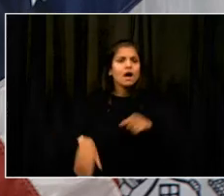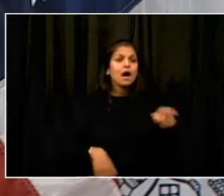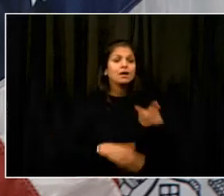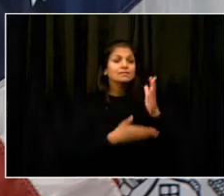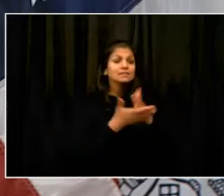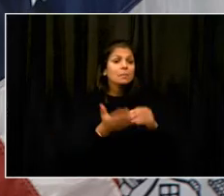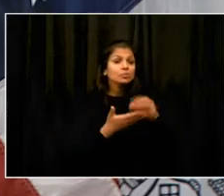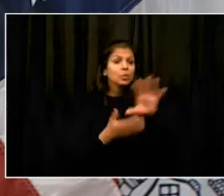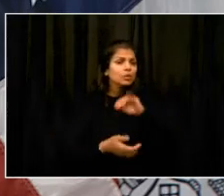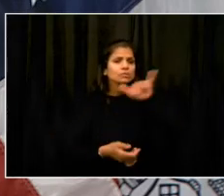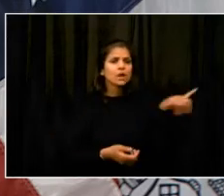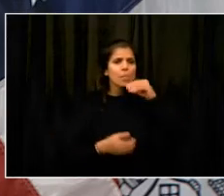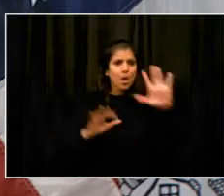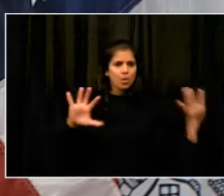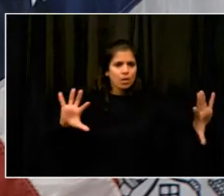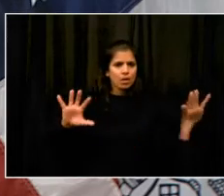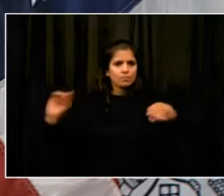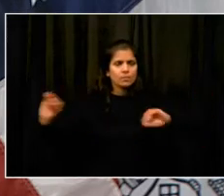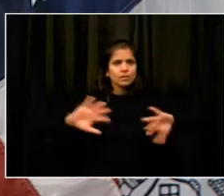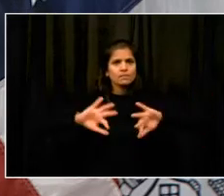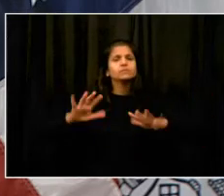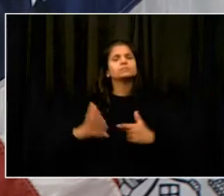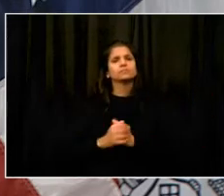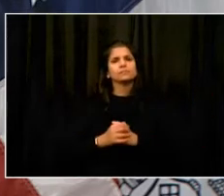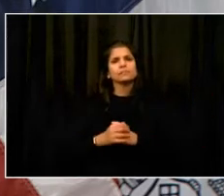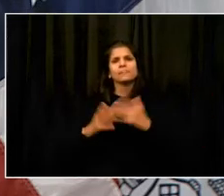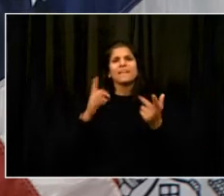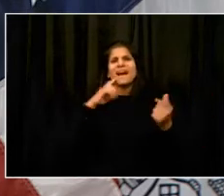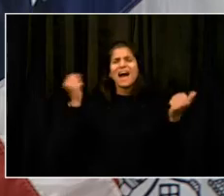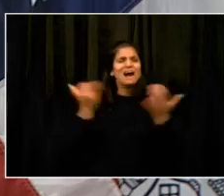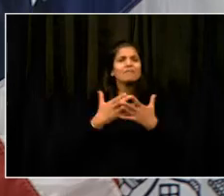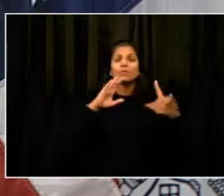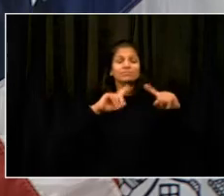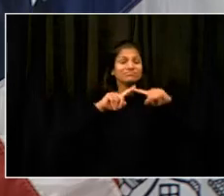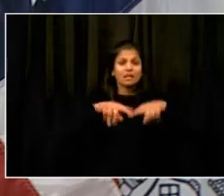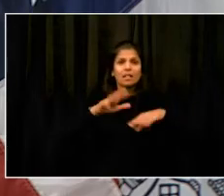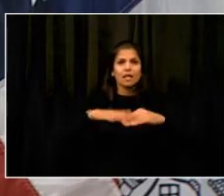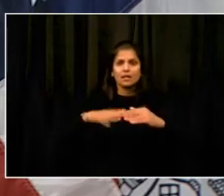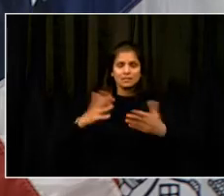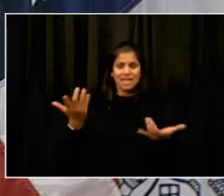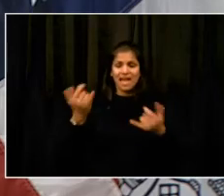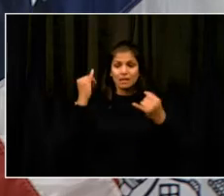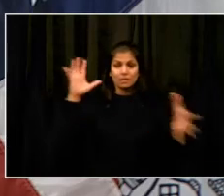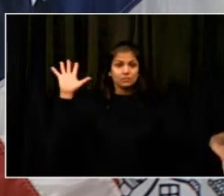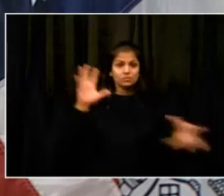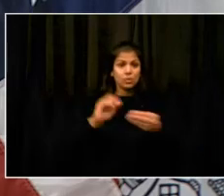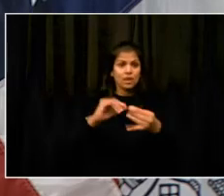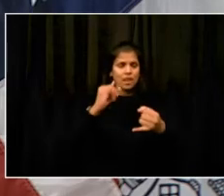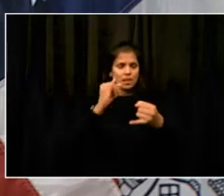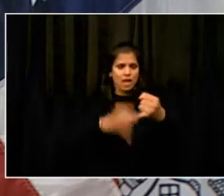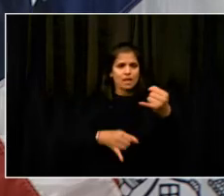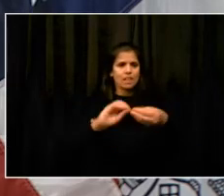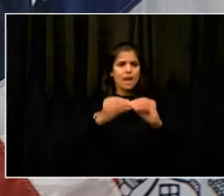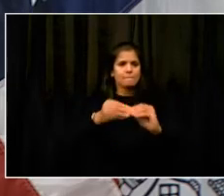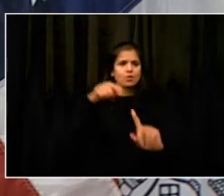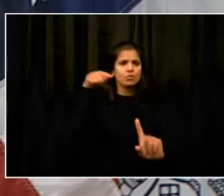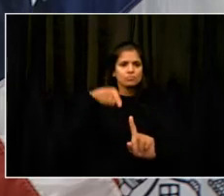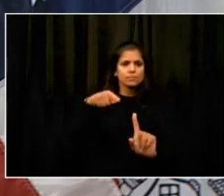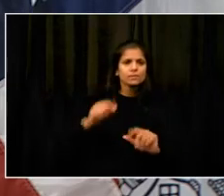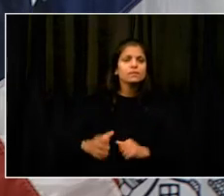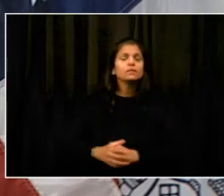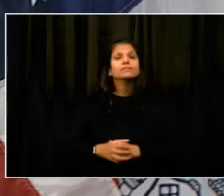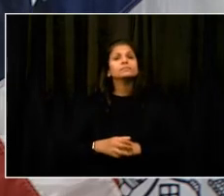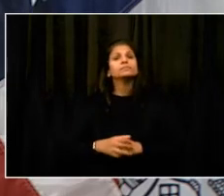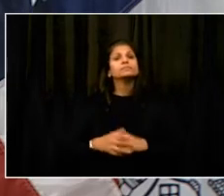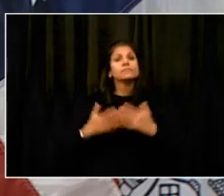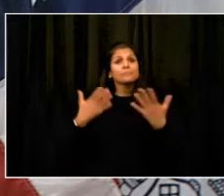that you can get everyone into 5-day a week. Or in some schools, it will not be everyone in 5-day a week, but it'll still be a substantial number of kids in 5-day a